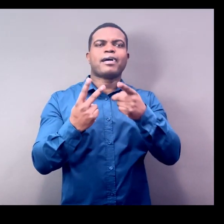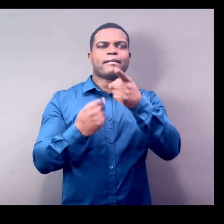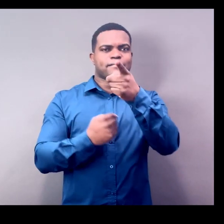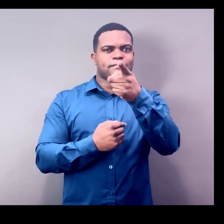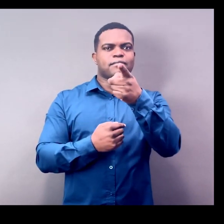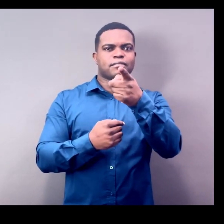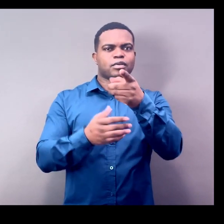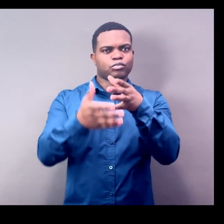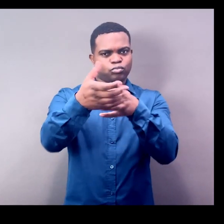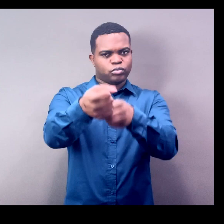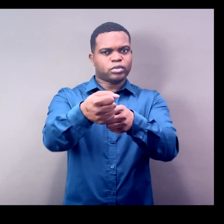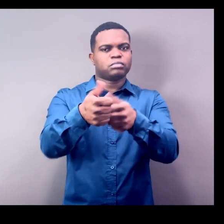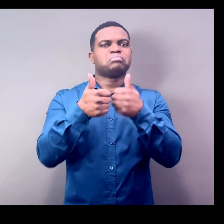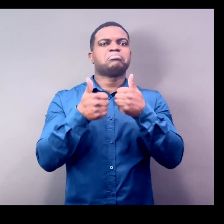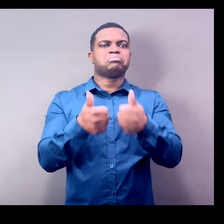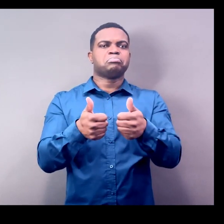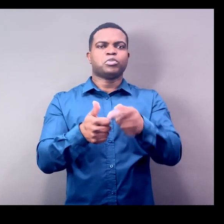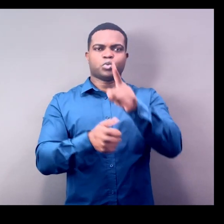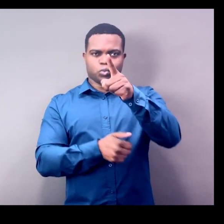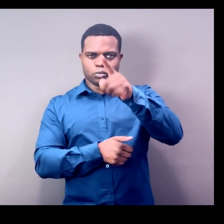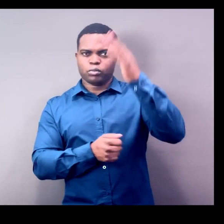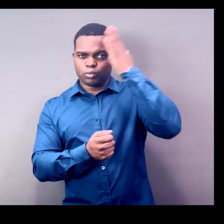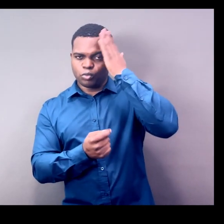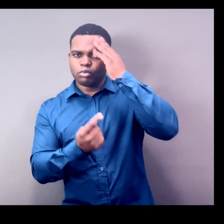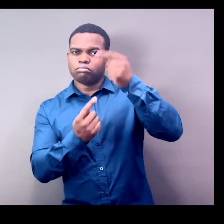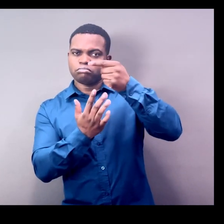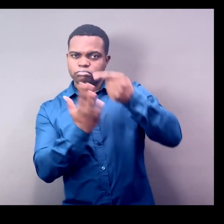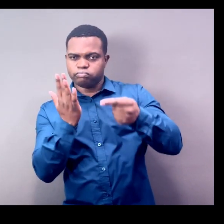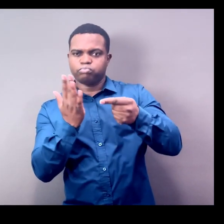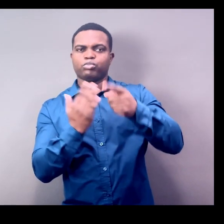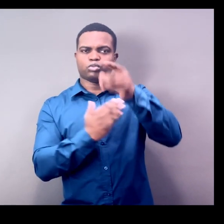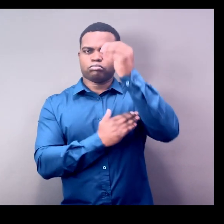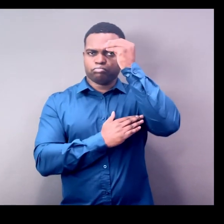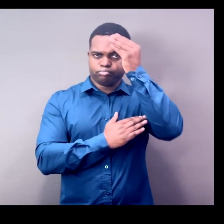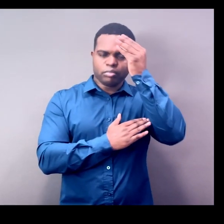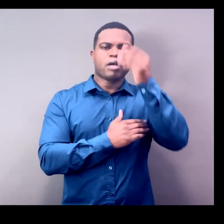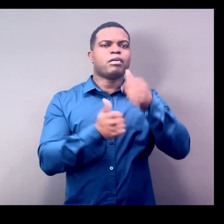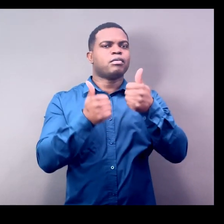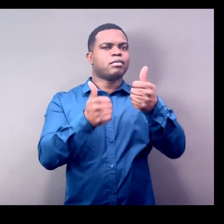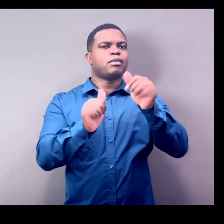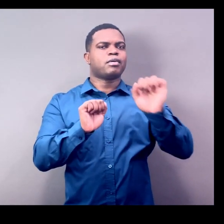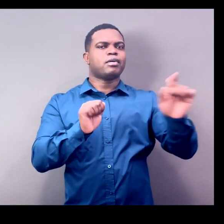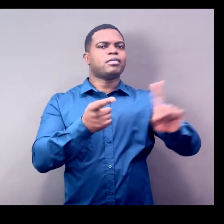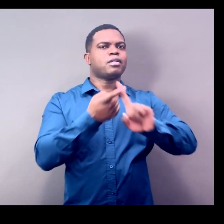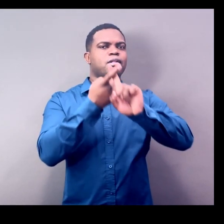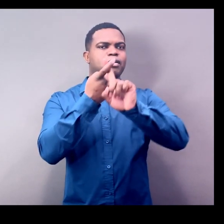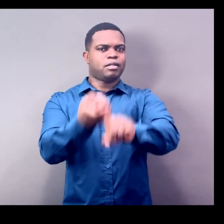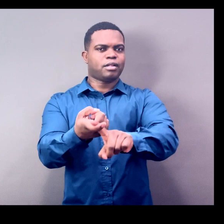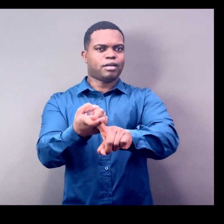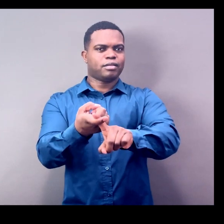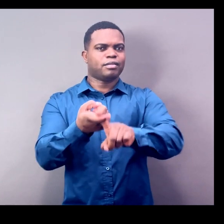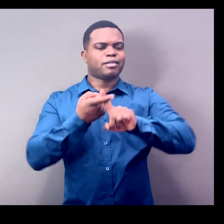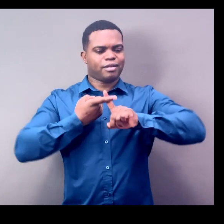trustworthy, as an expert, as reliable.